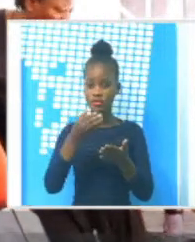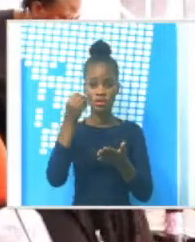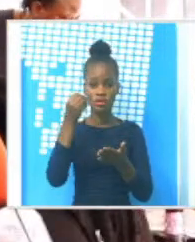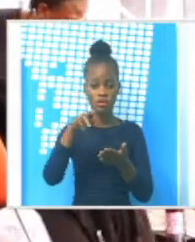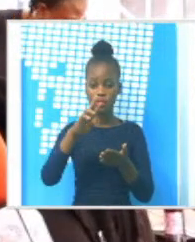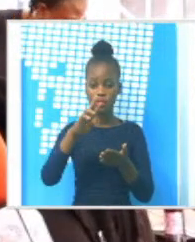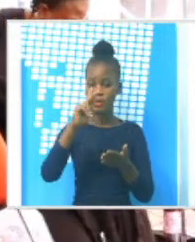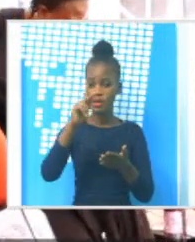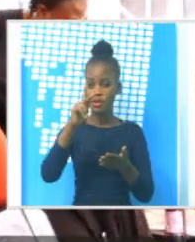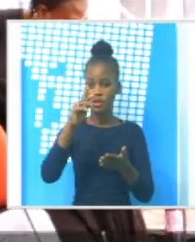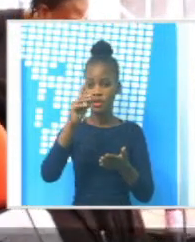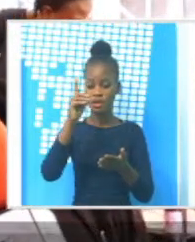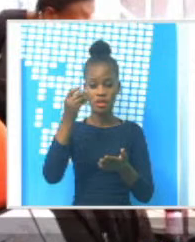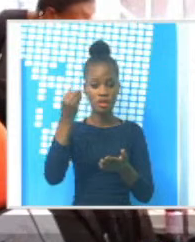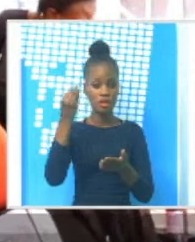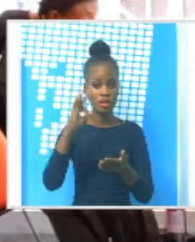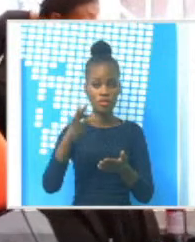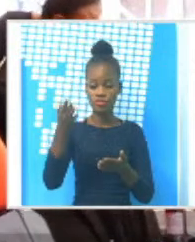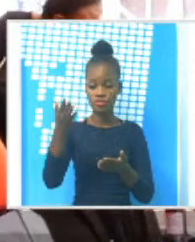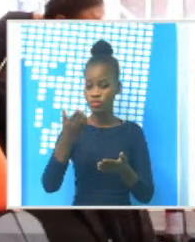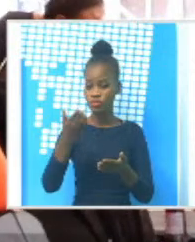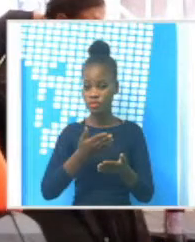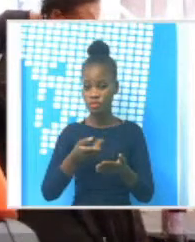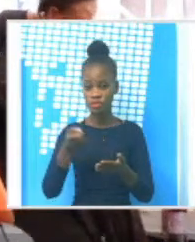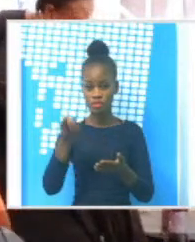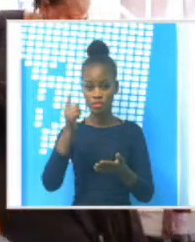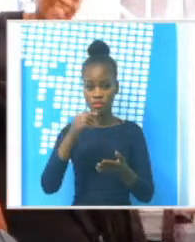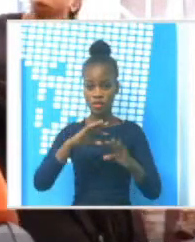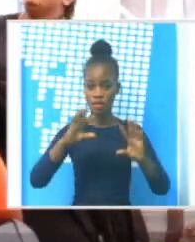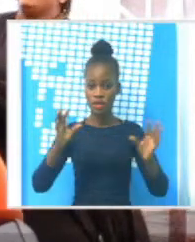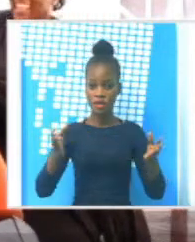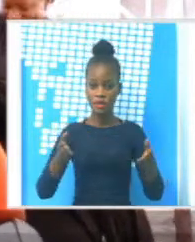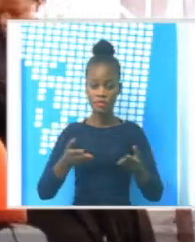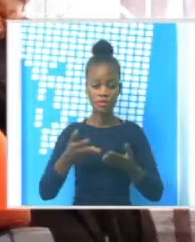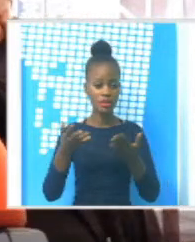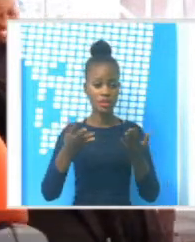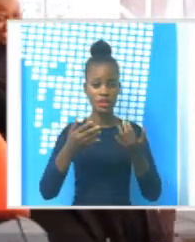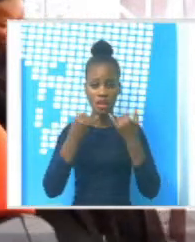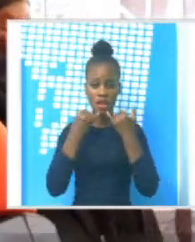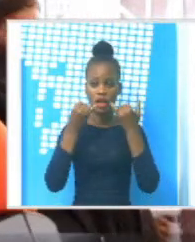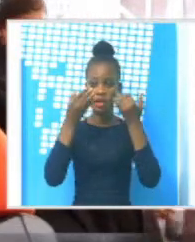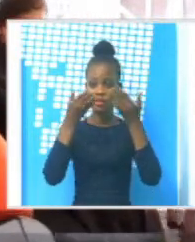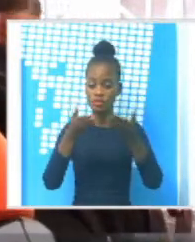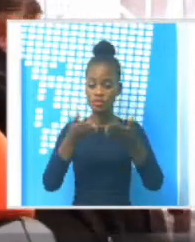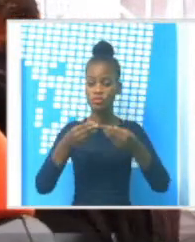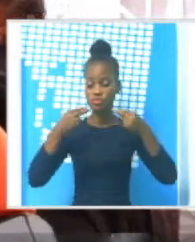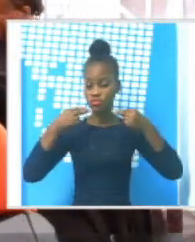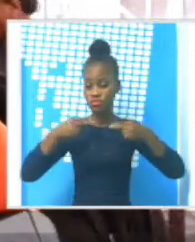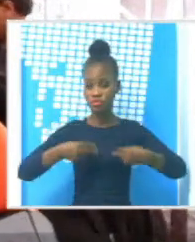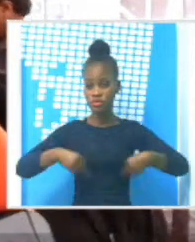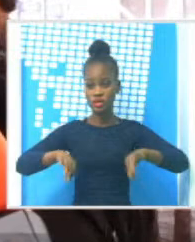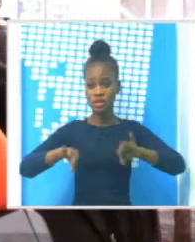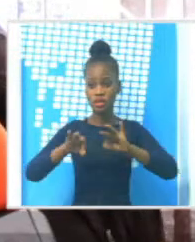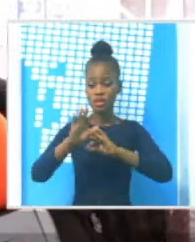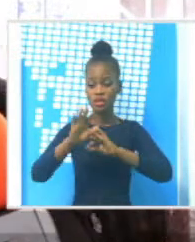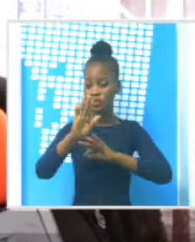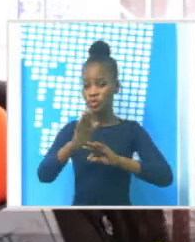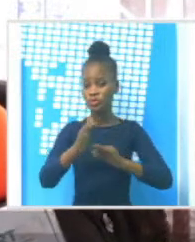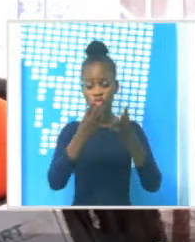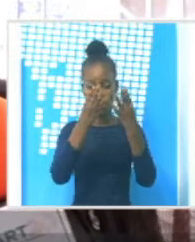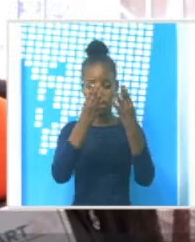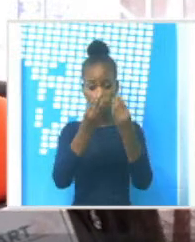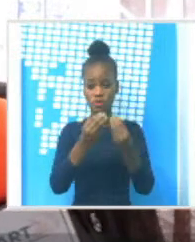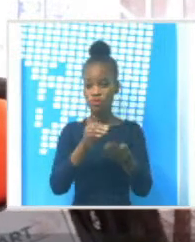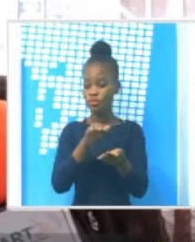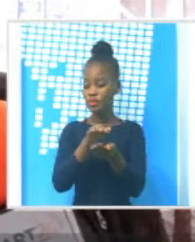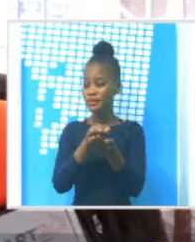They do invite us into their training schools, where we have a lot of young thousands that save or give